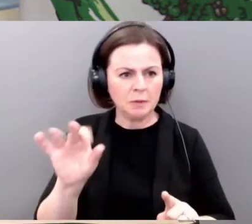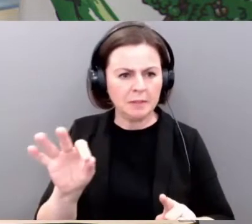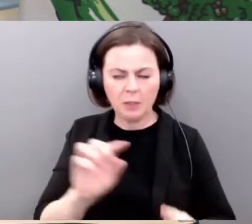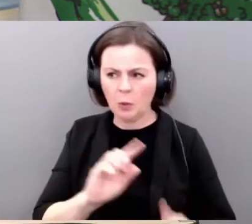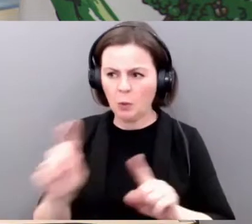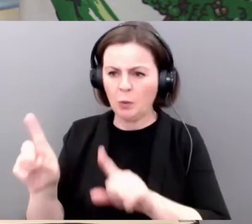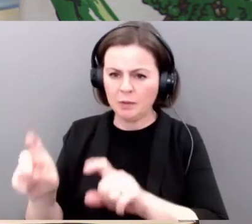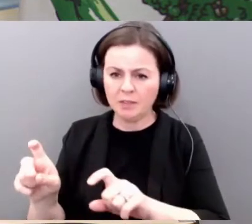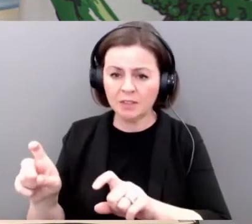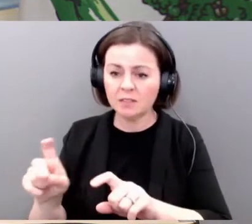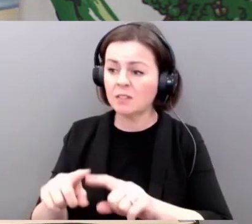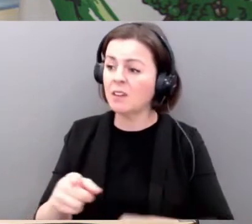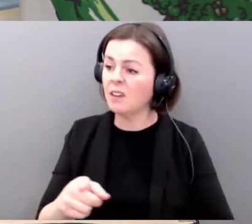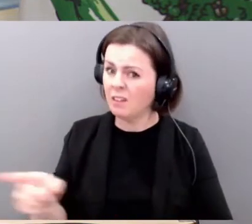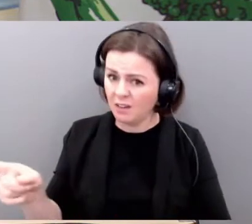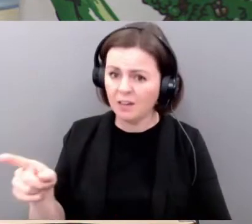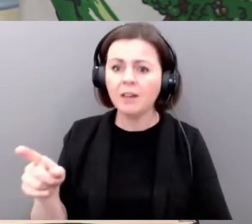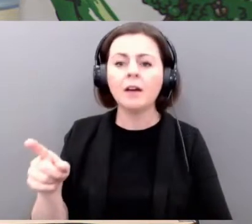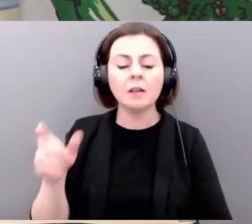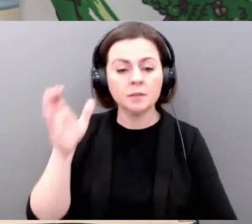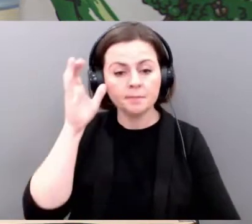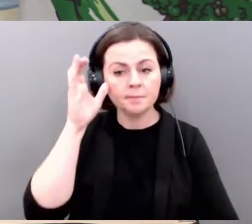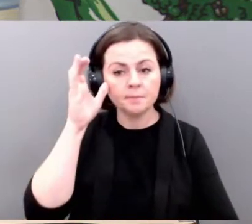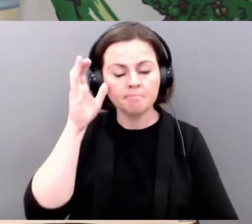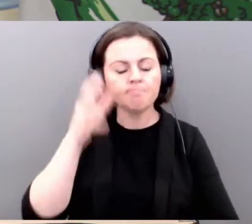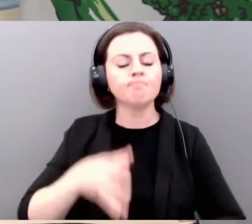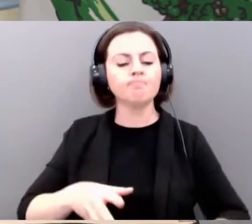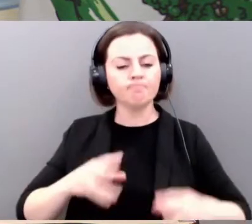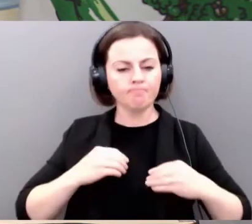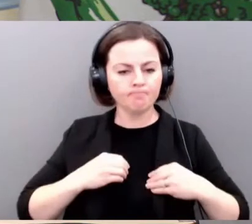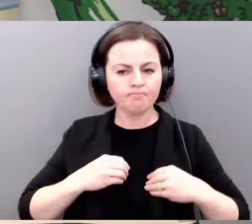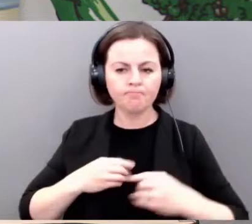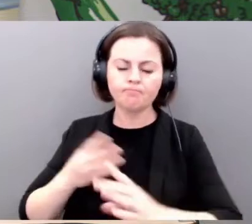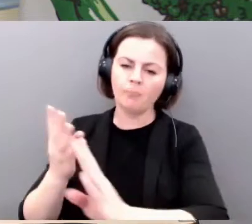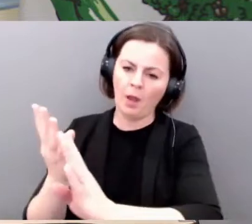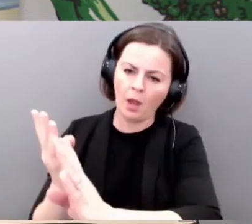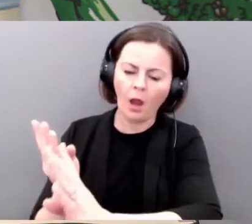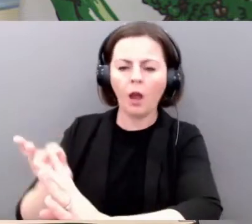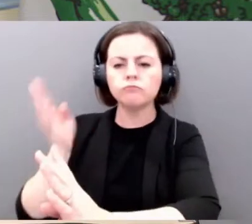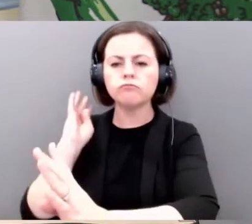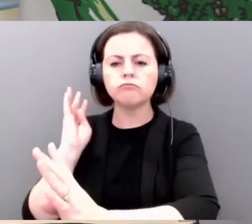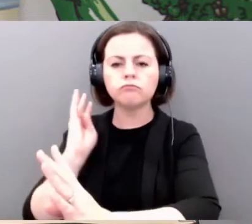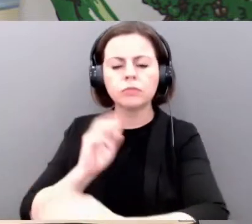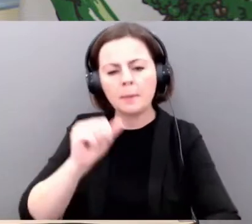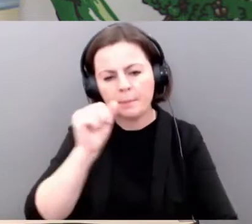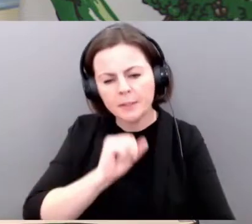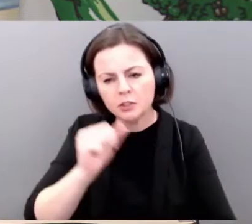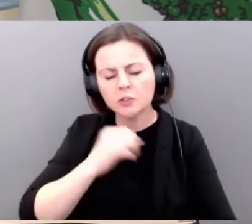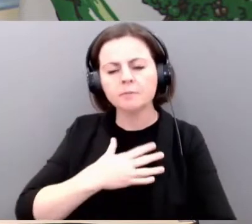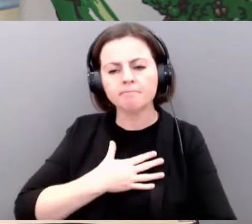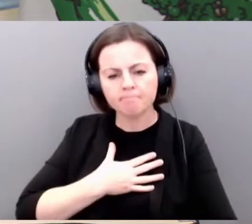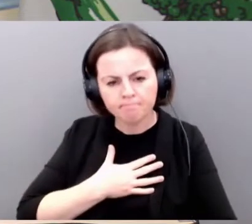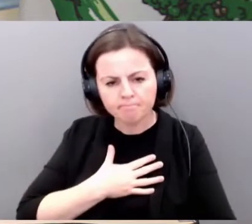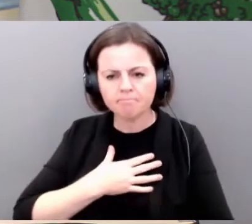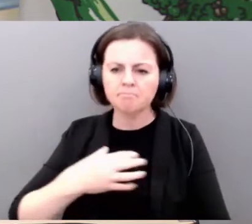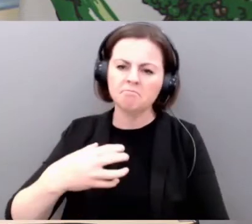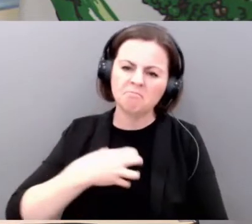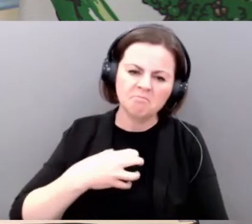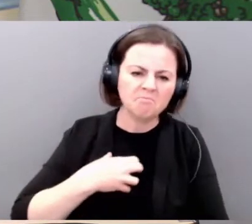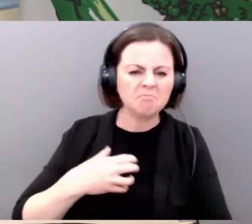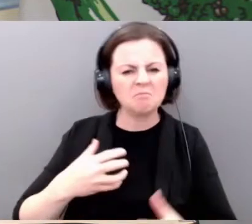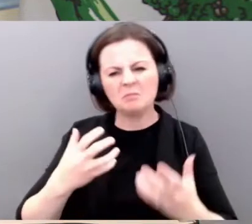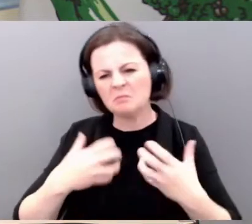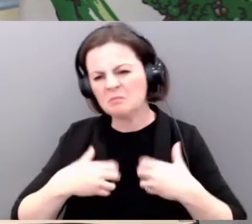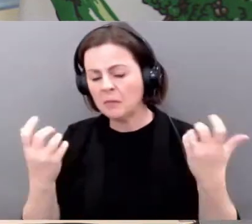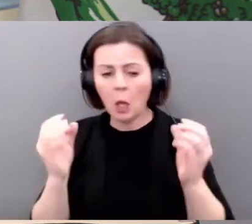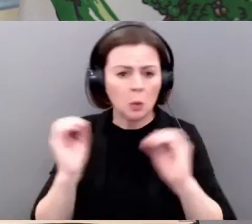in droves to follow the advice, you were patient, you were kind, you didn't complain, you didn't overreact, you listened attentively